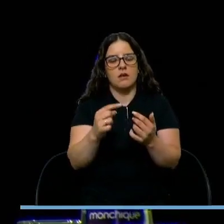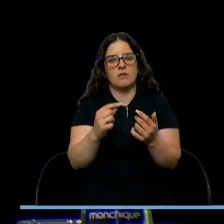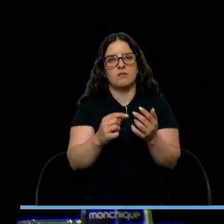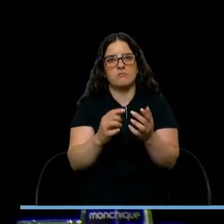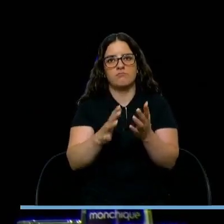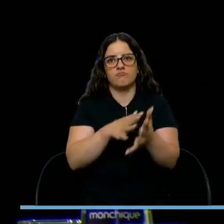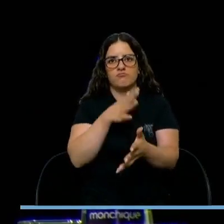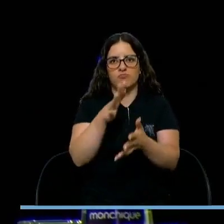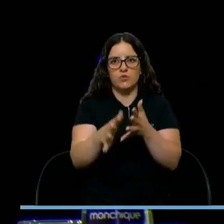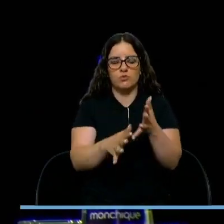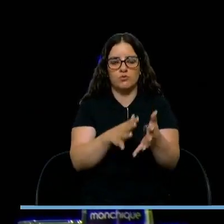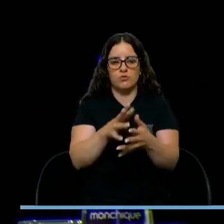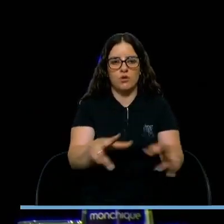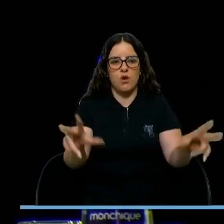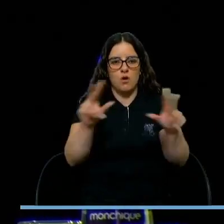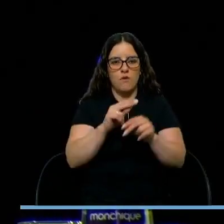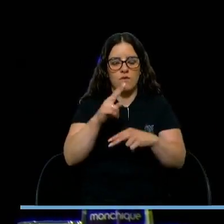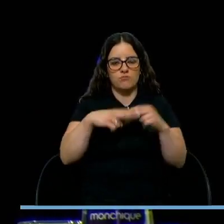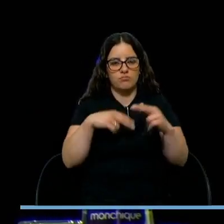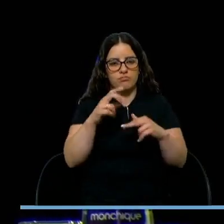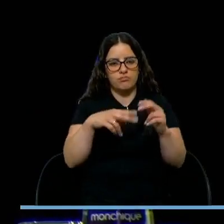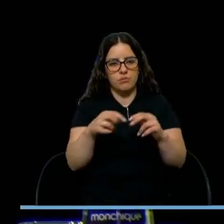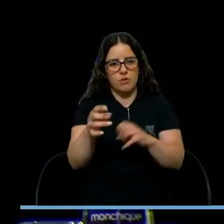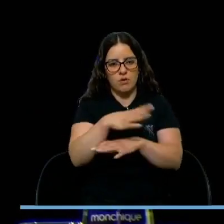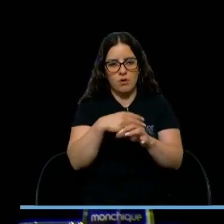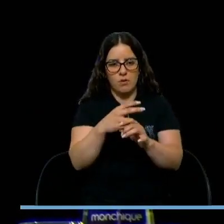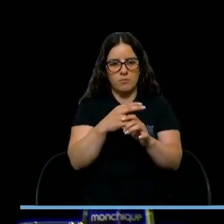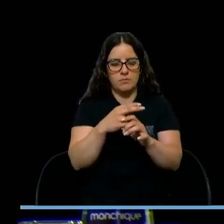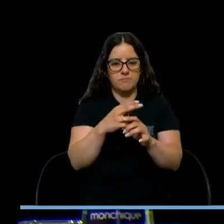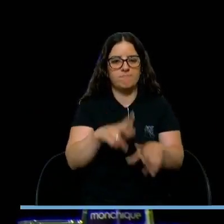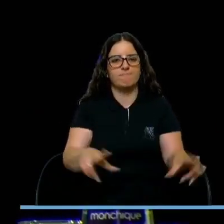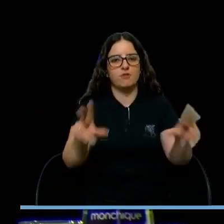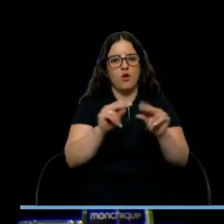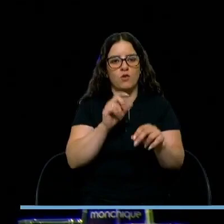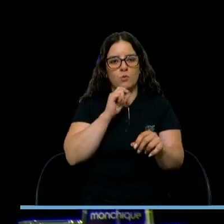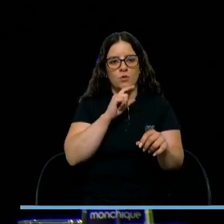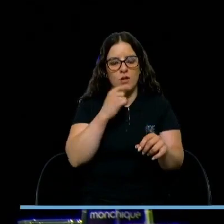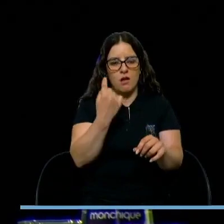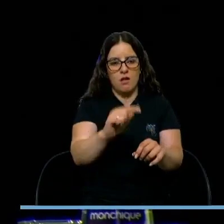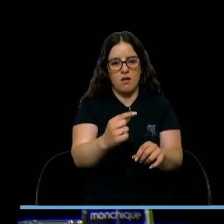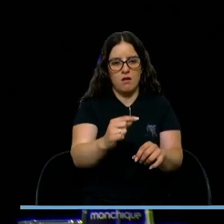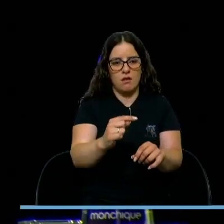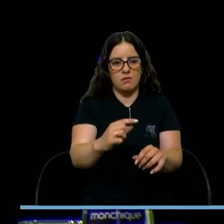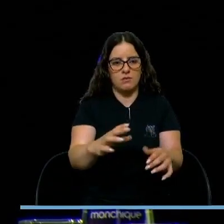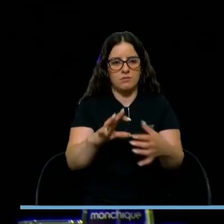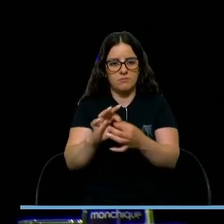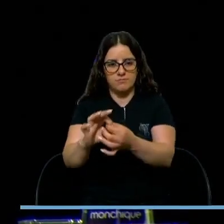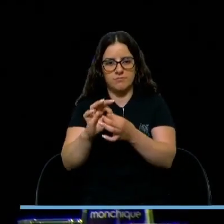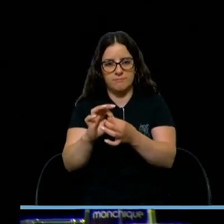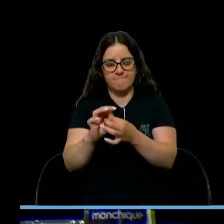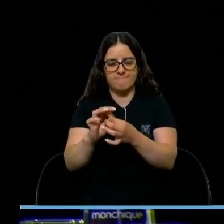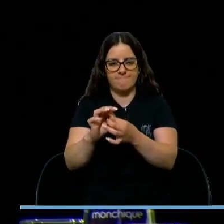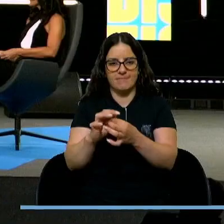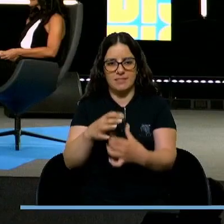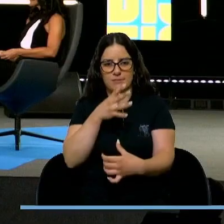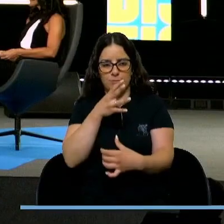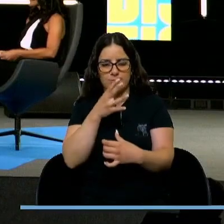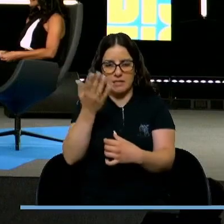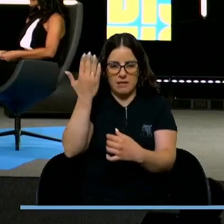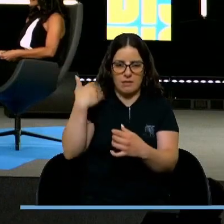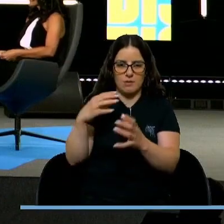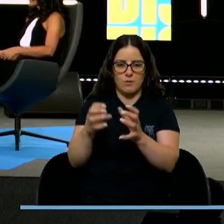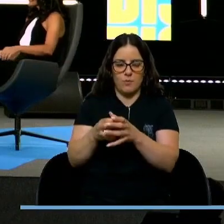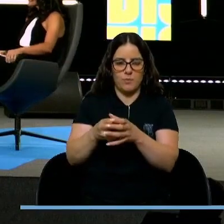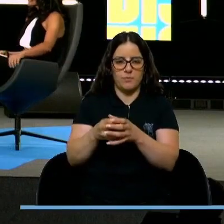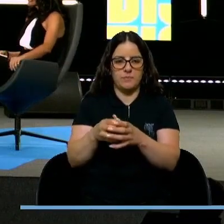there's a new industry which is being built in Europe with several new opportunities, connecting what was said with